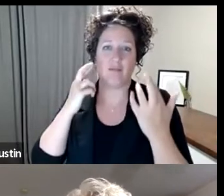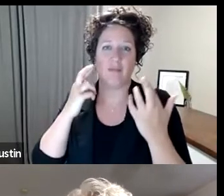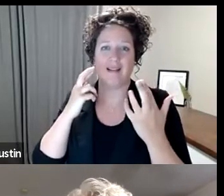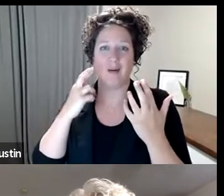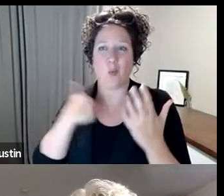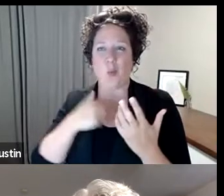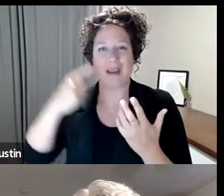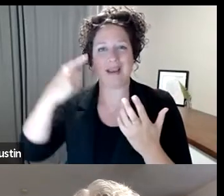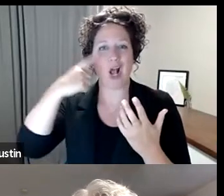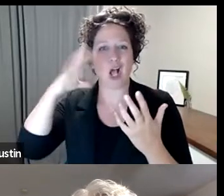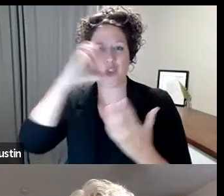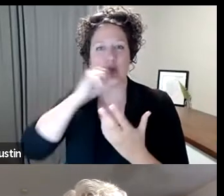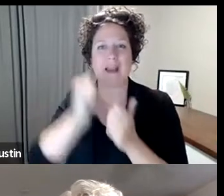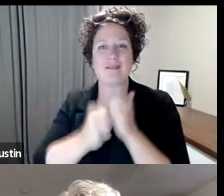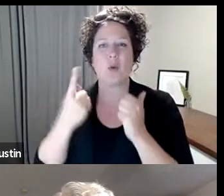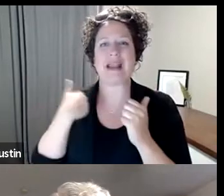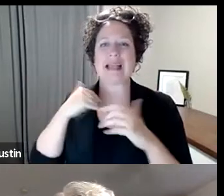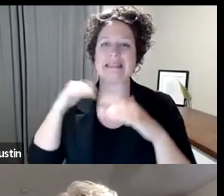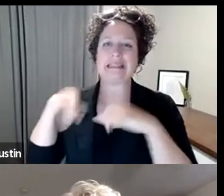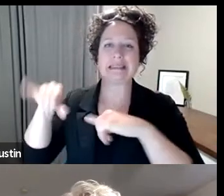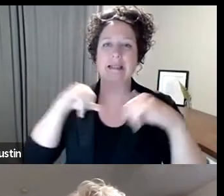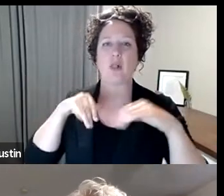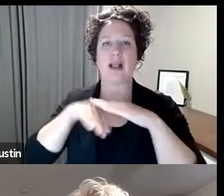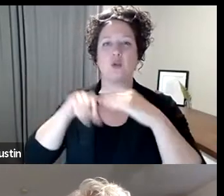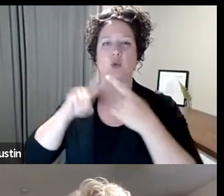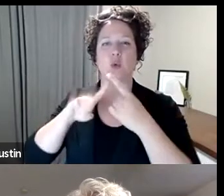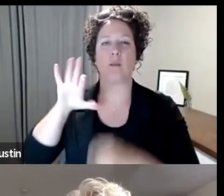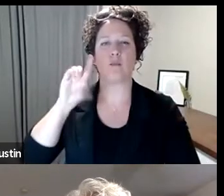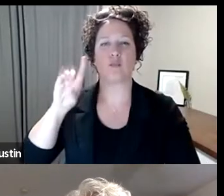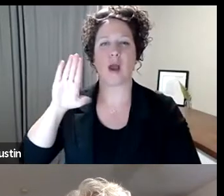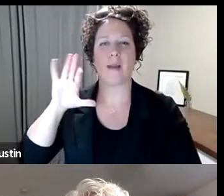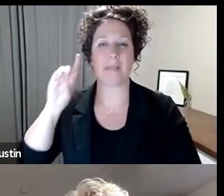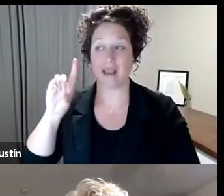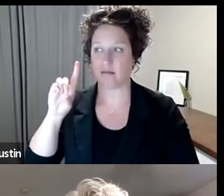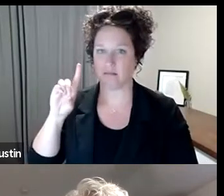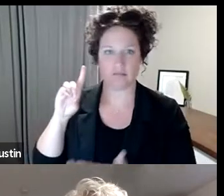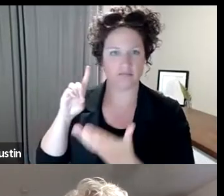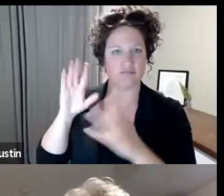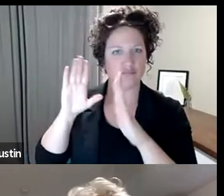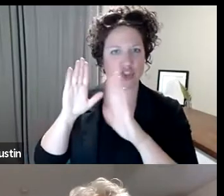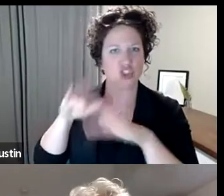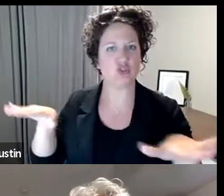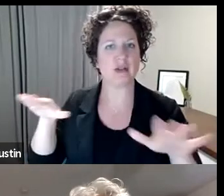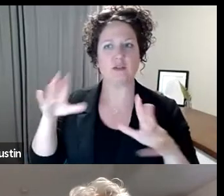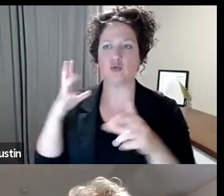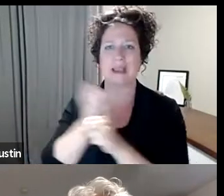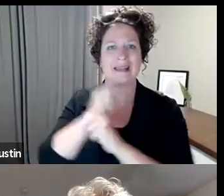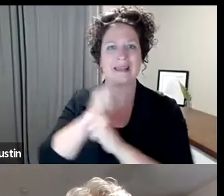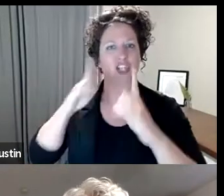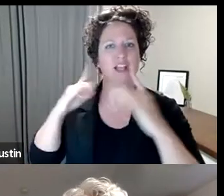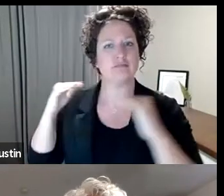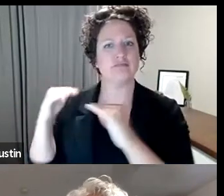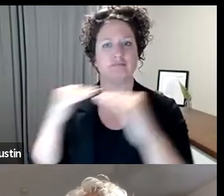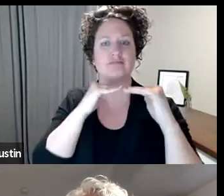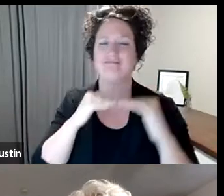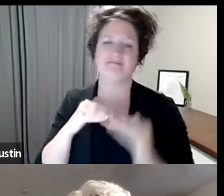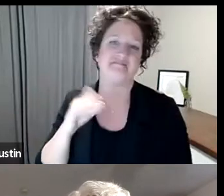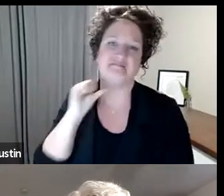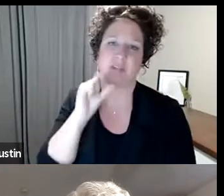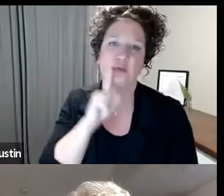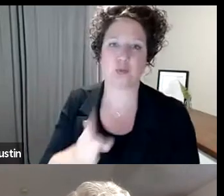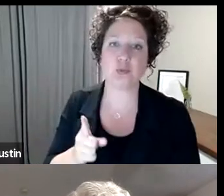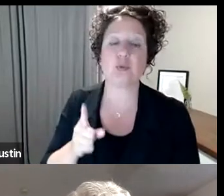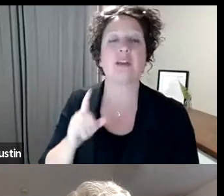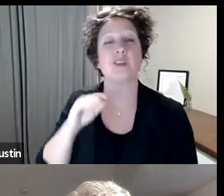has similar access to broadband, for example, in order for, you know, children to receive an education in the kind of year that we've come out of, and we know that that's not the case.